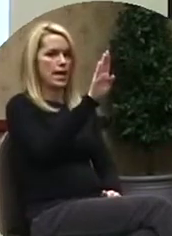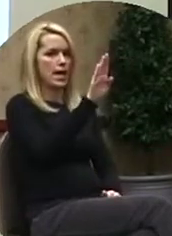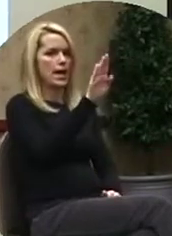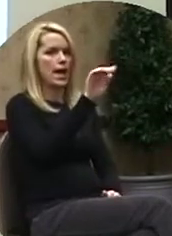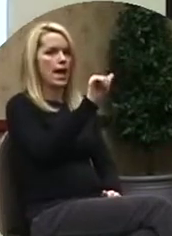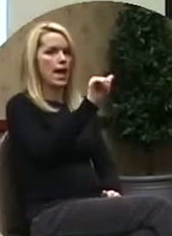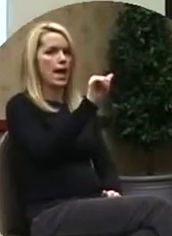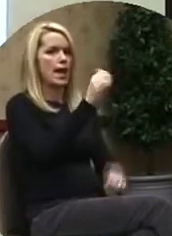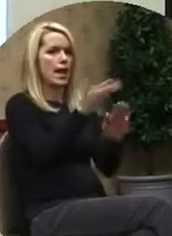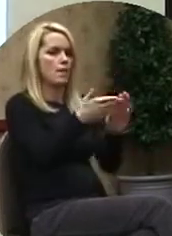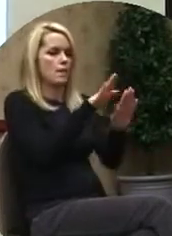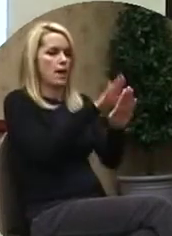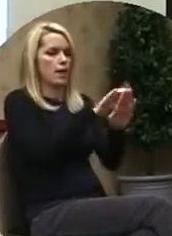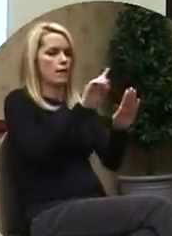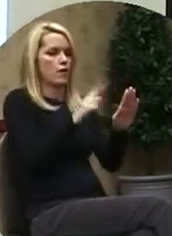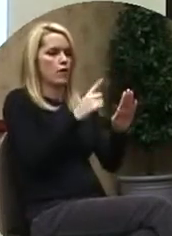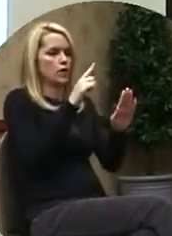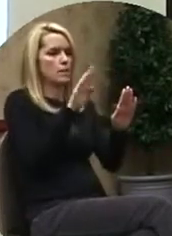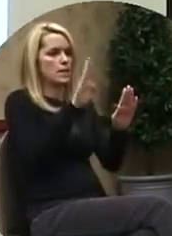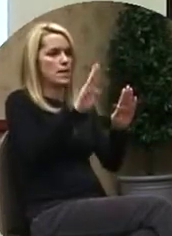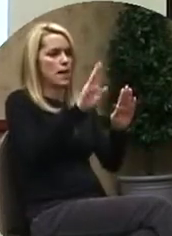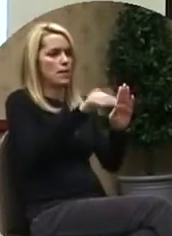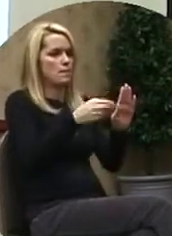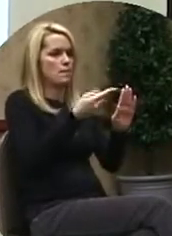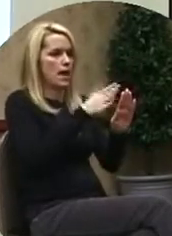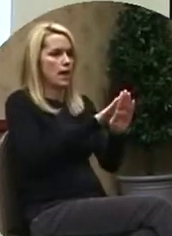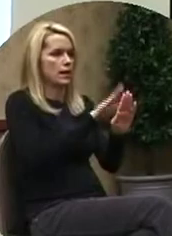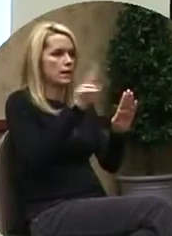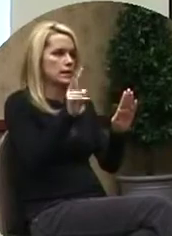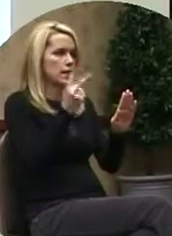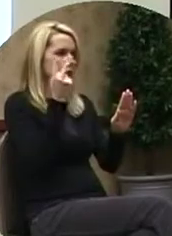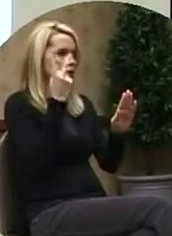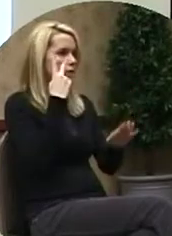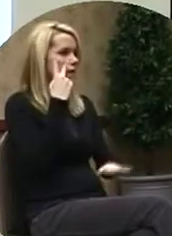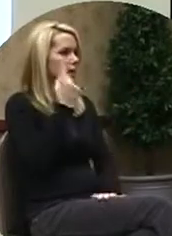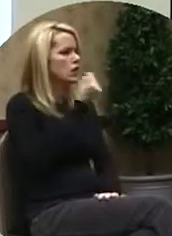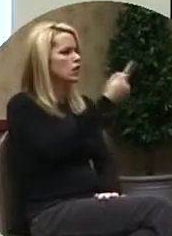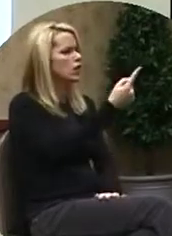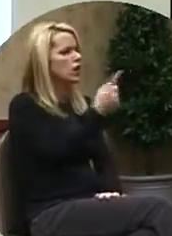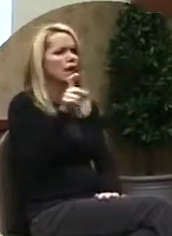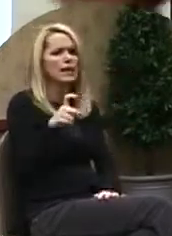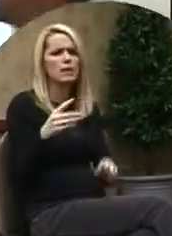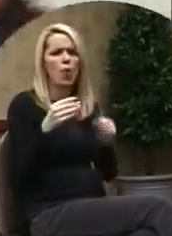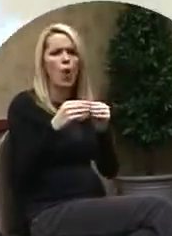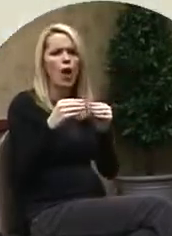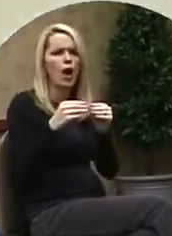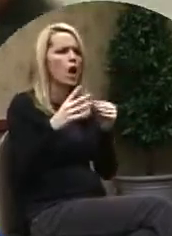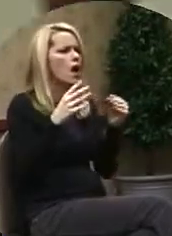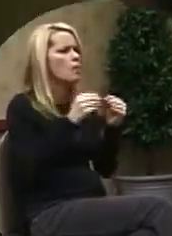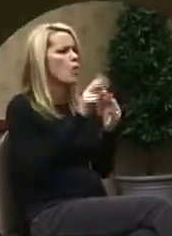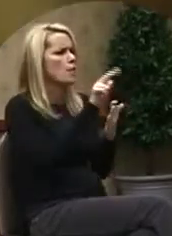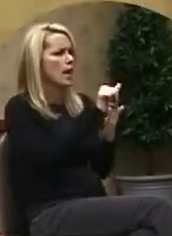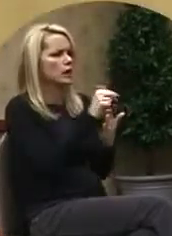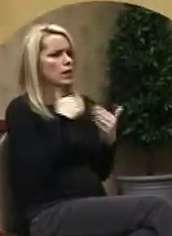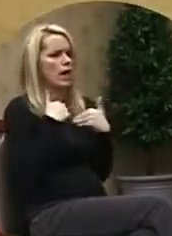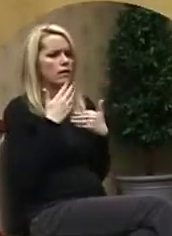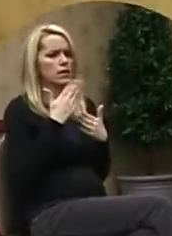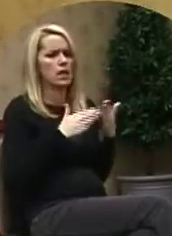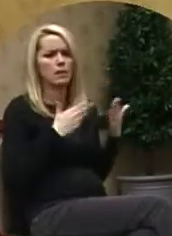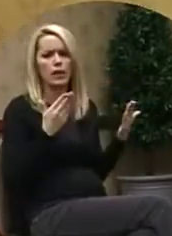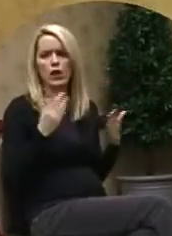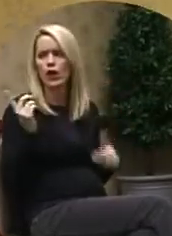page and Part B on the second page. You see that? Yes? Do we have more packets? I know I've got a couple here.